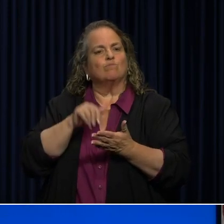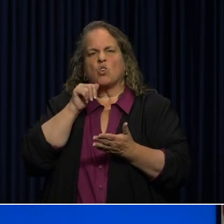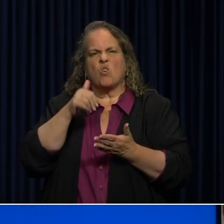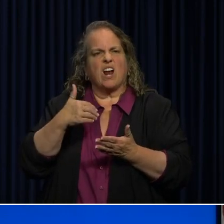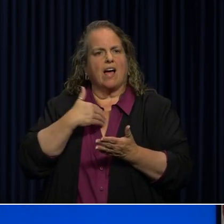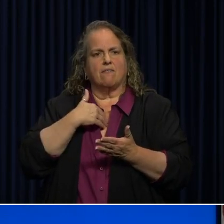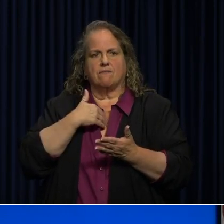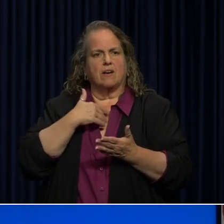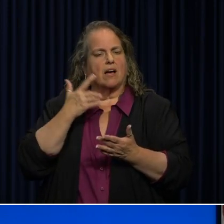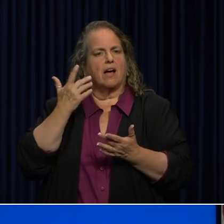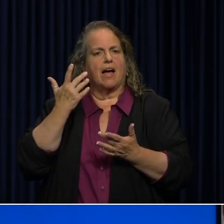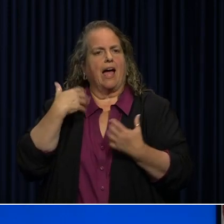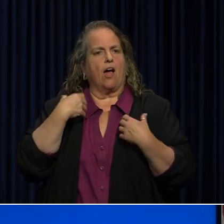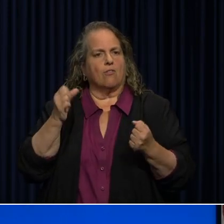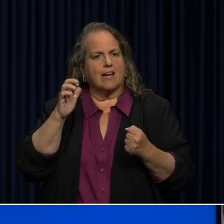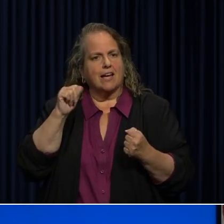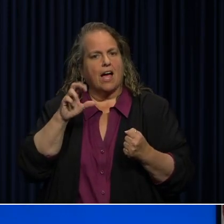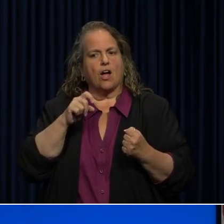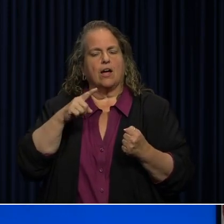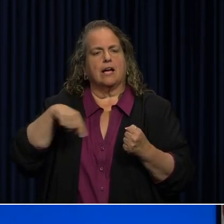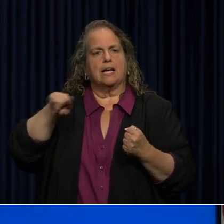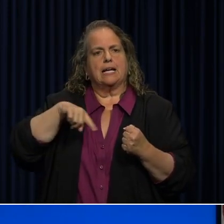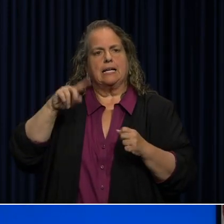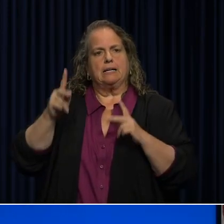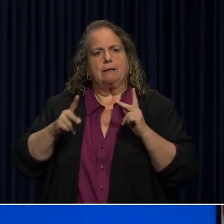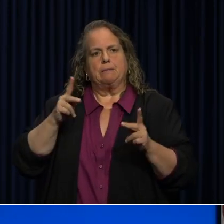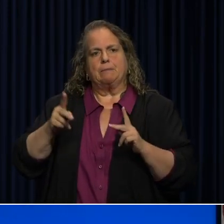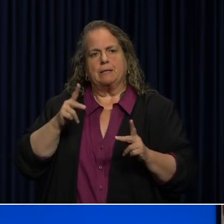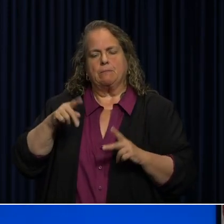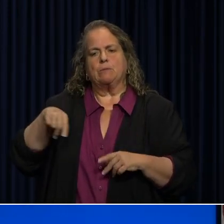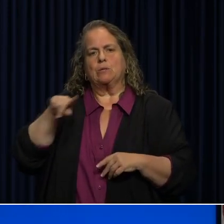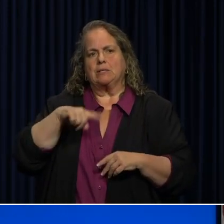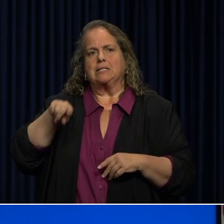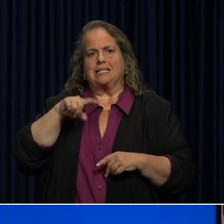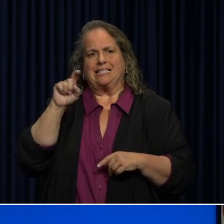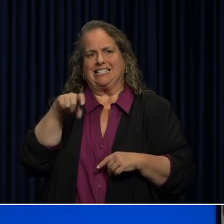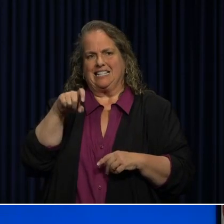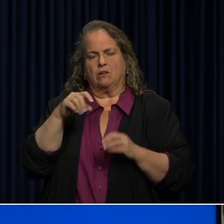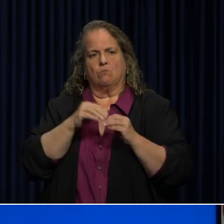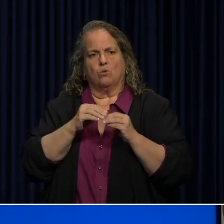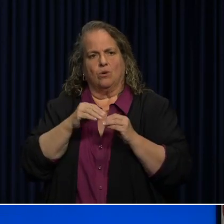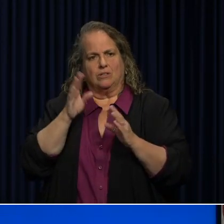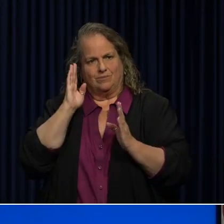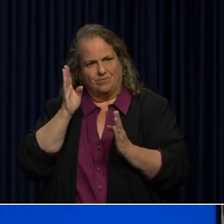tomorrow, and I hope will be viewed as significant. It'll be